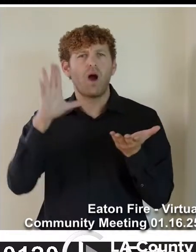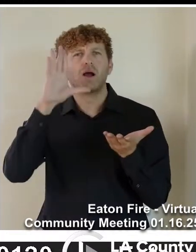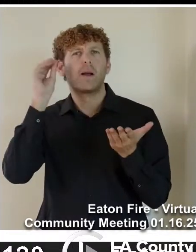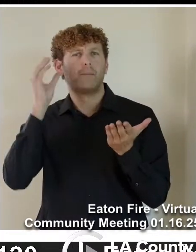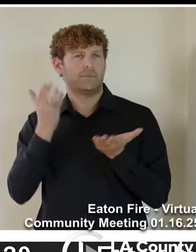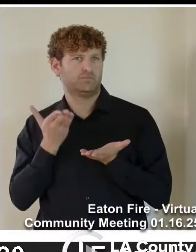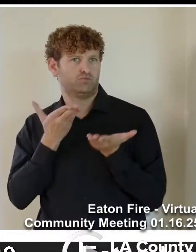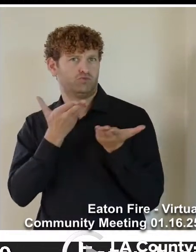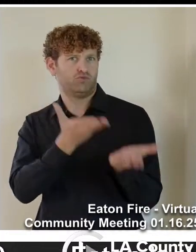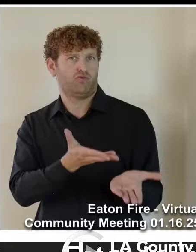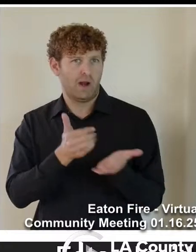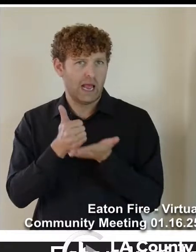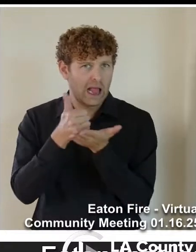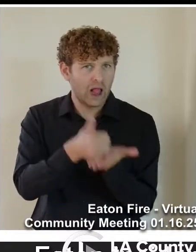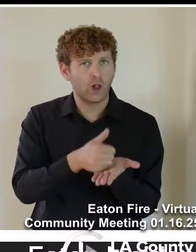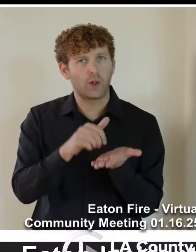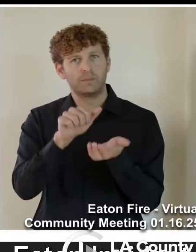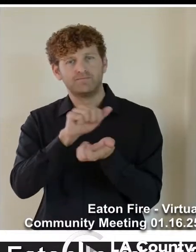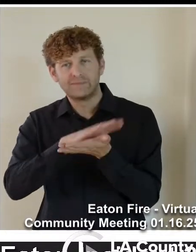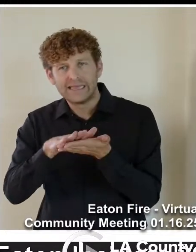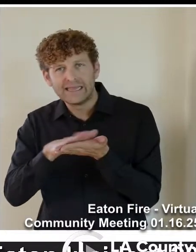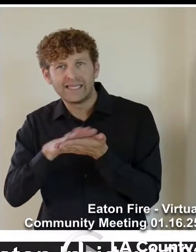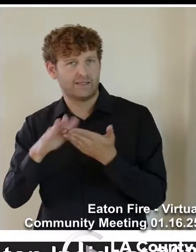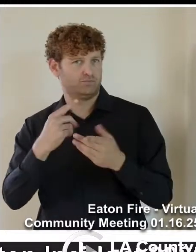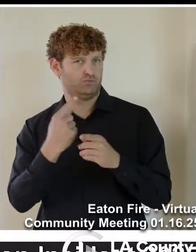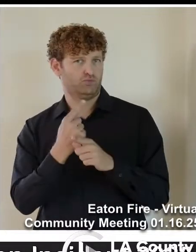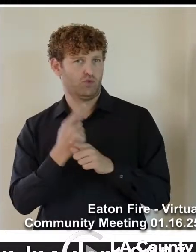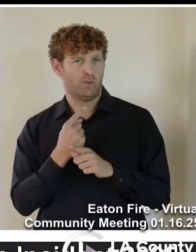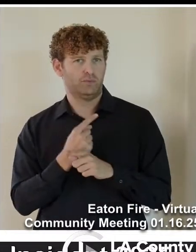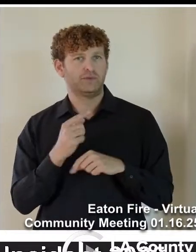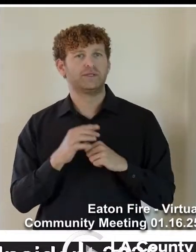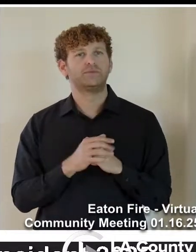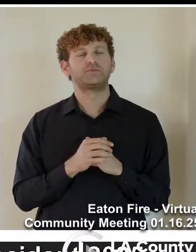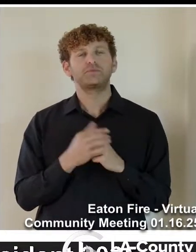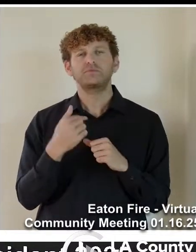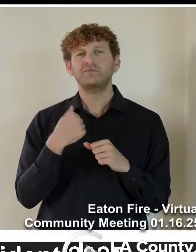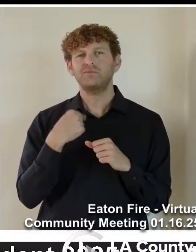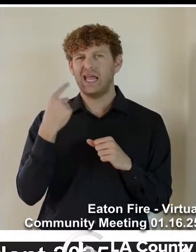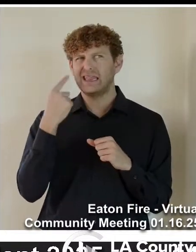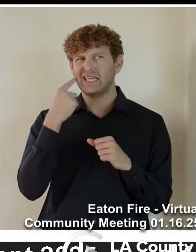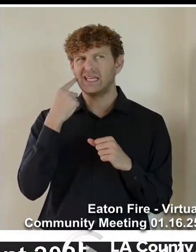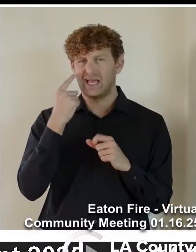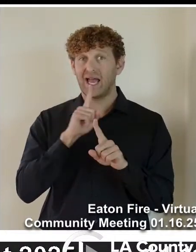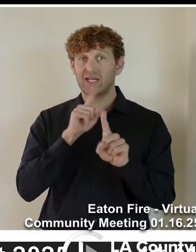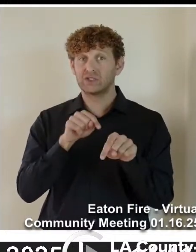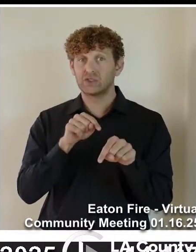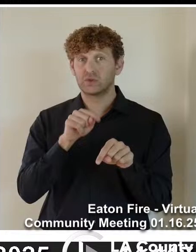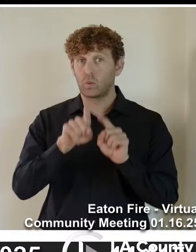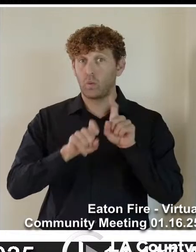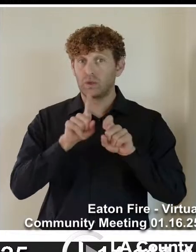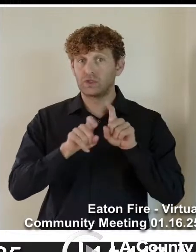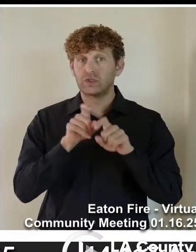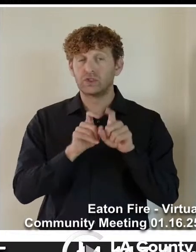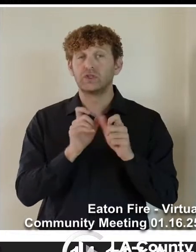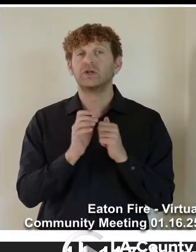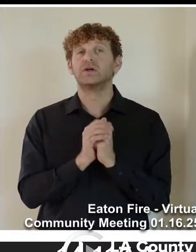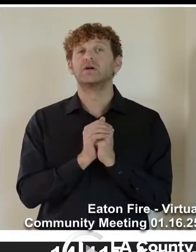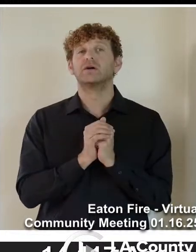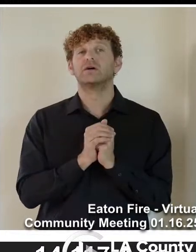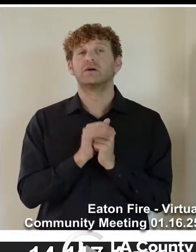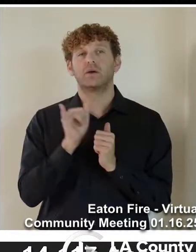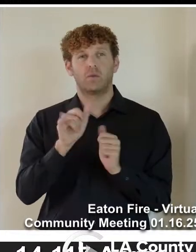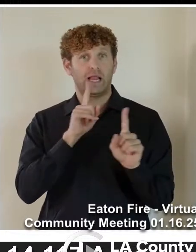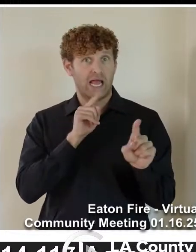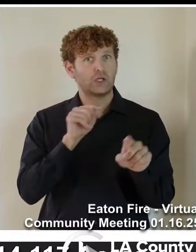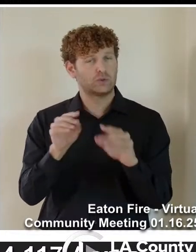can seek out. For now, I think we're covering the bulk of the questions. Again, I'm going to be chipping away at these with all of our public meetings, and